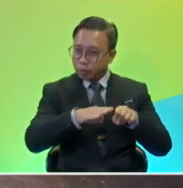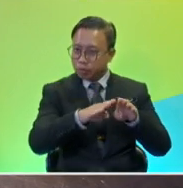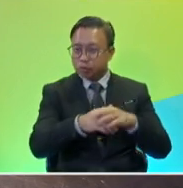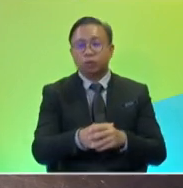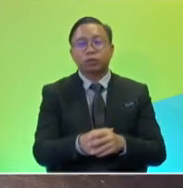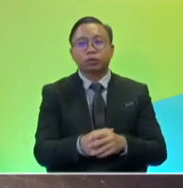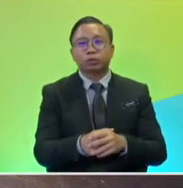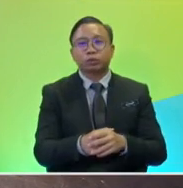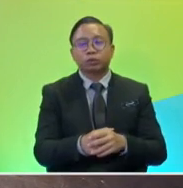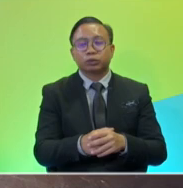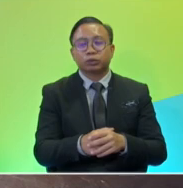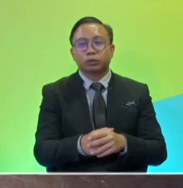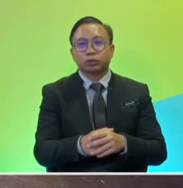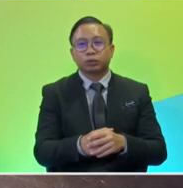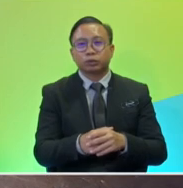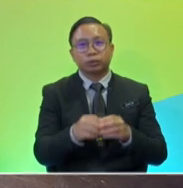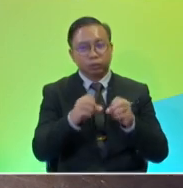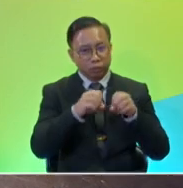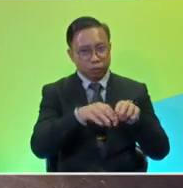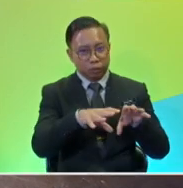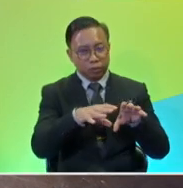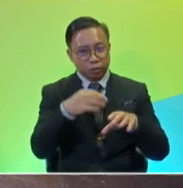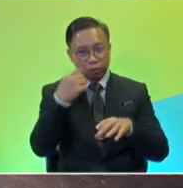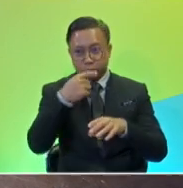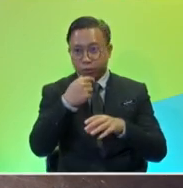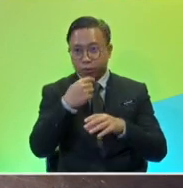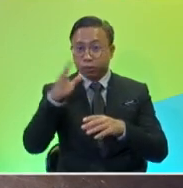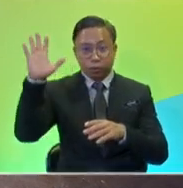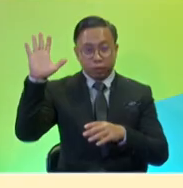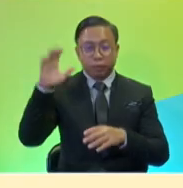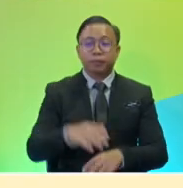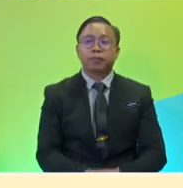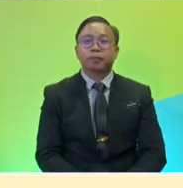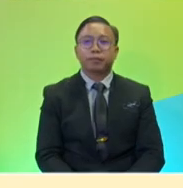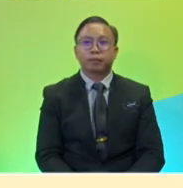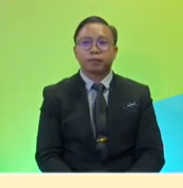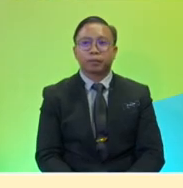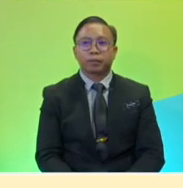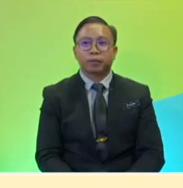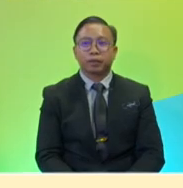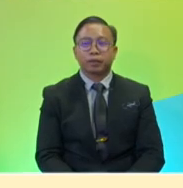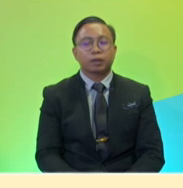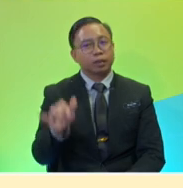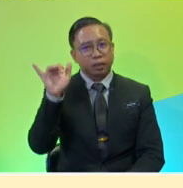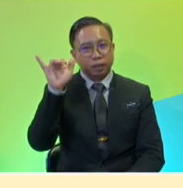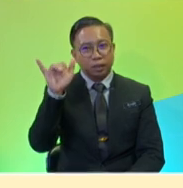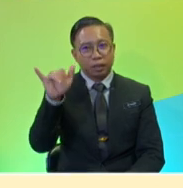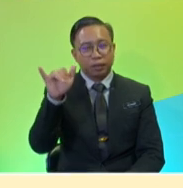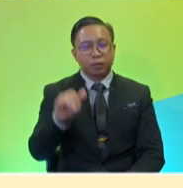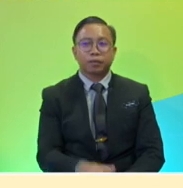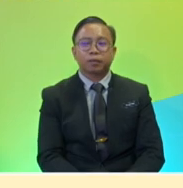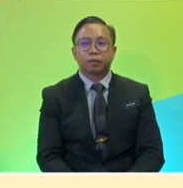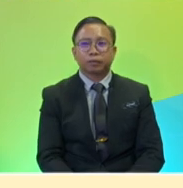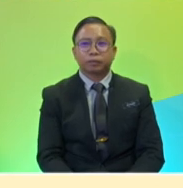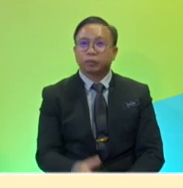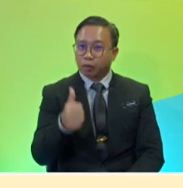loves going to the beach, right? Yeah, who loves going to the beach? Raise your hands. Anyone? Everyone? Yeah, look at that. Okay. Oh, okay,